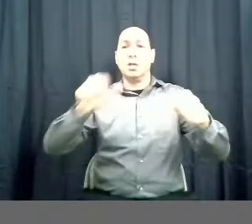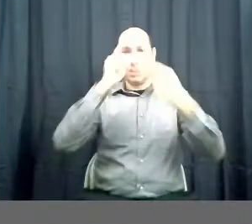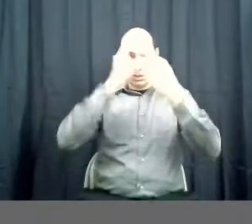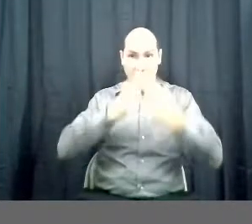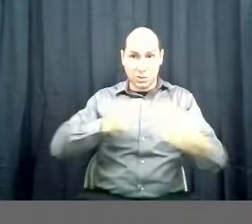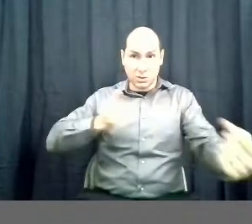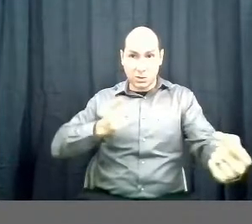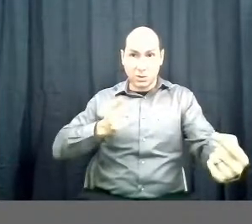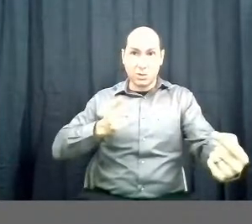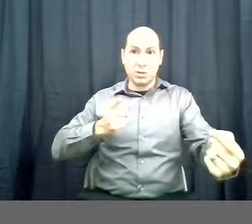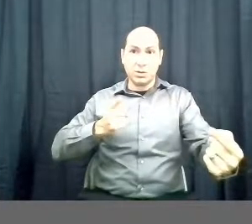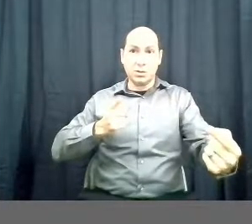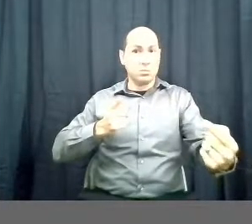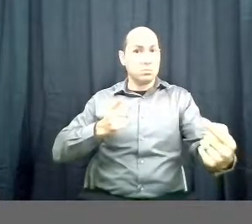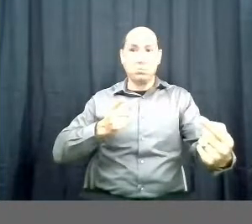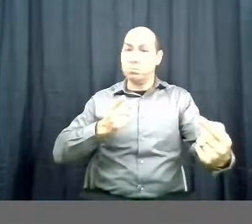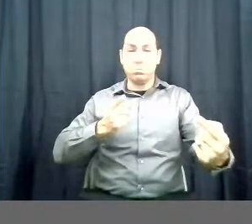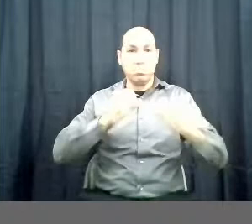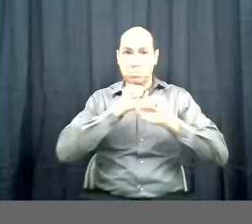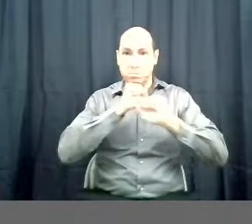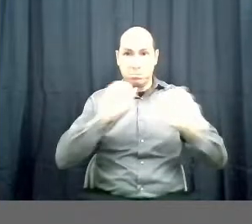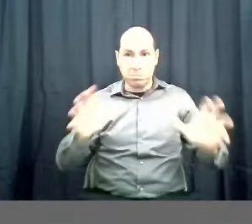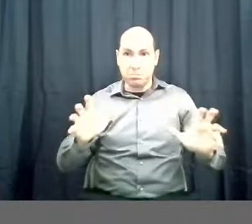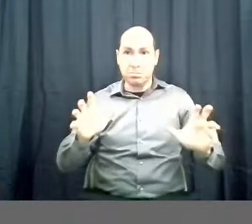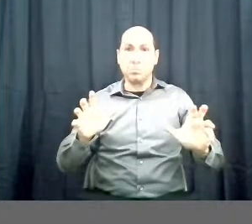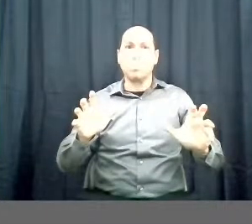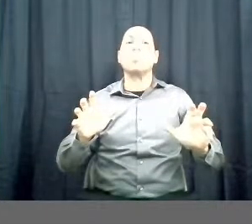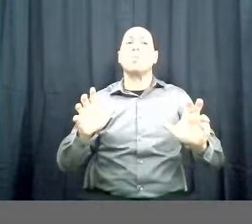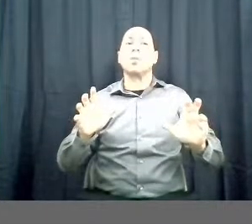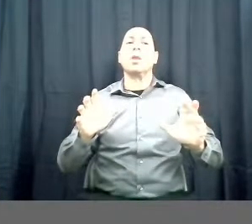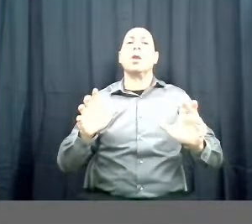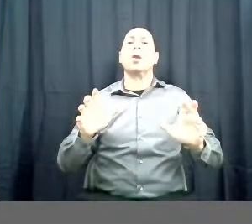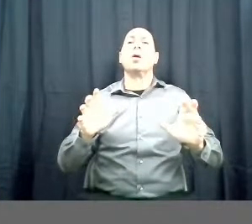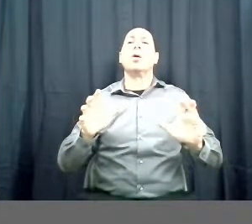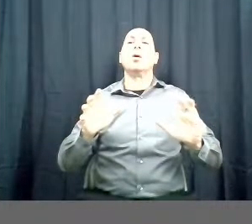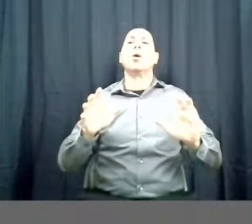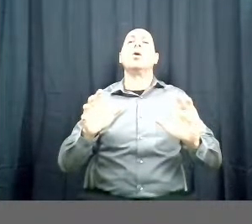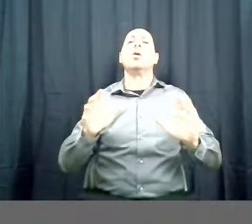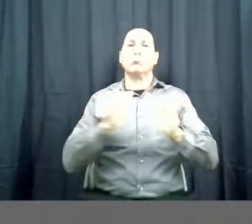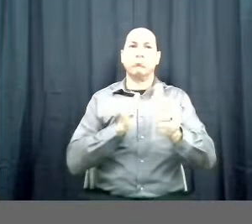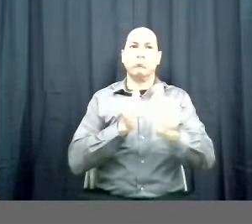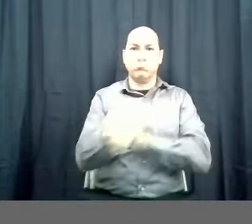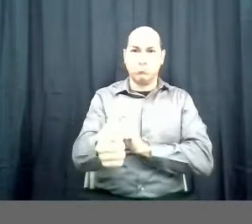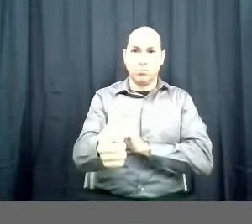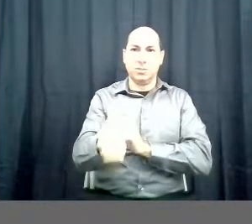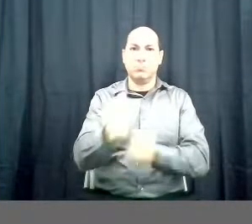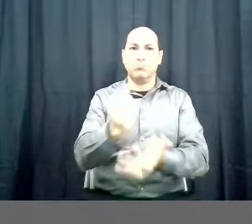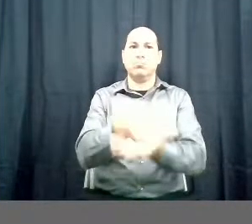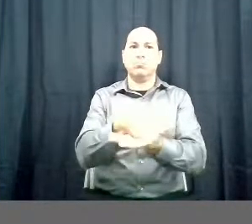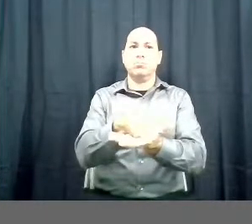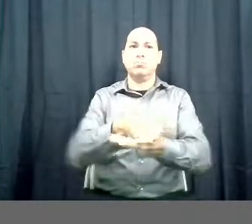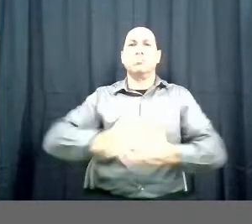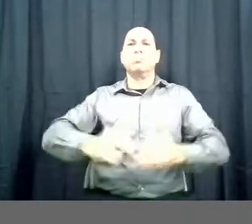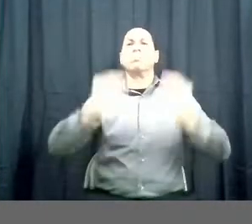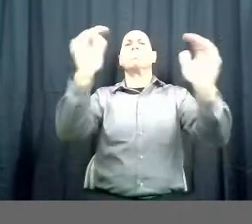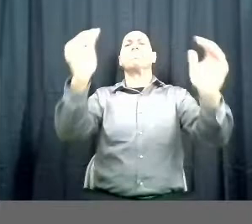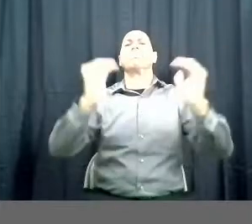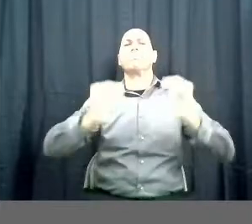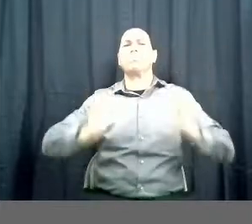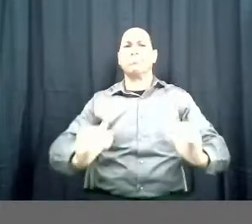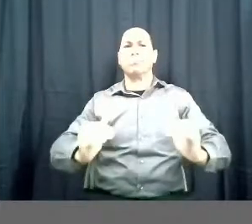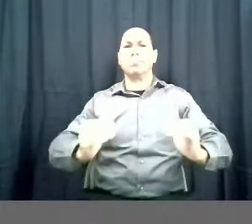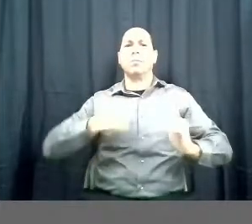No opposition. The motion therefore passes. The next item that we